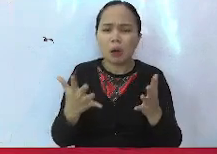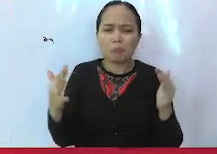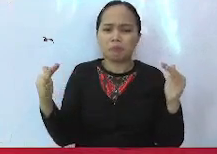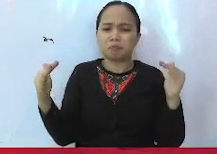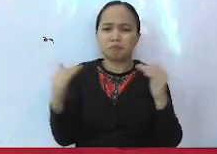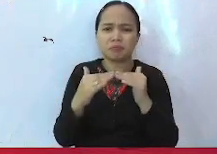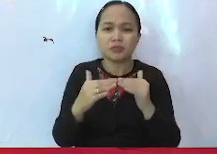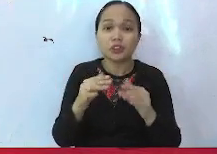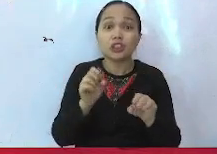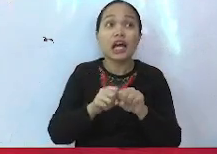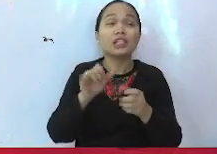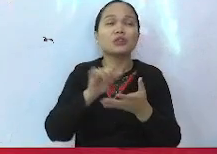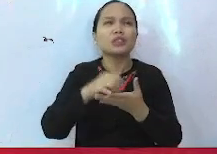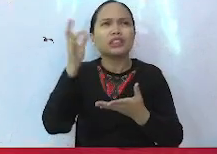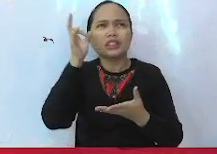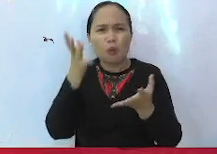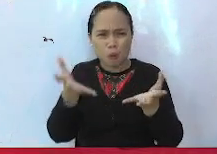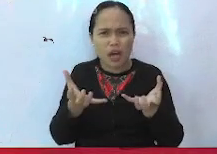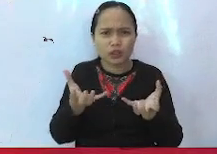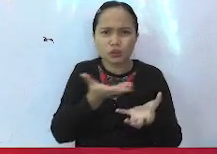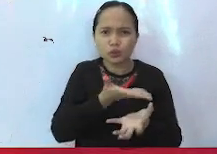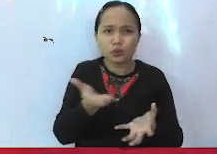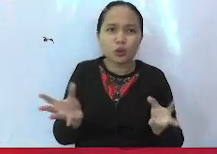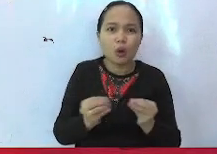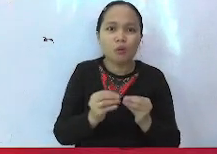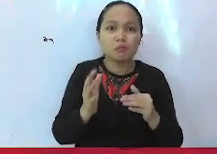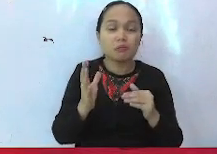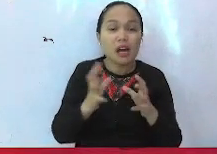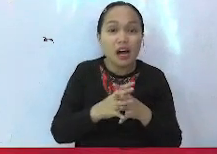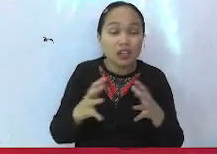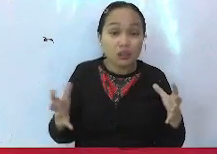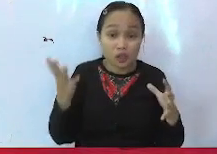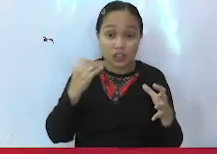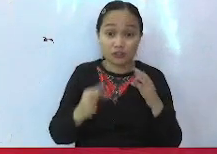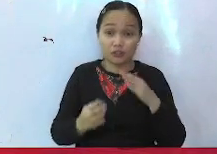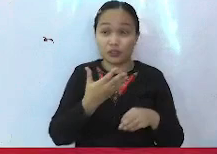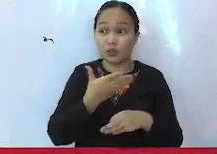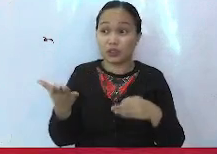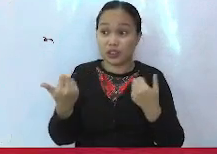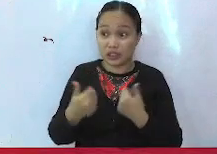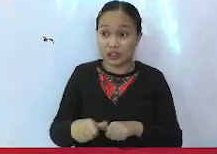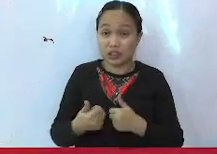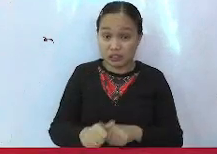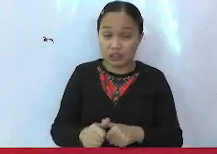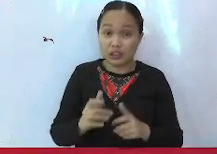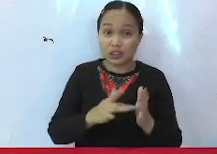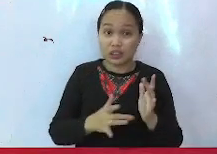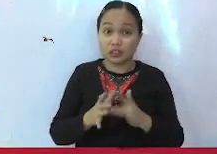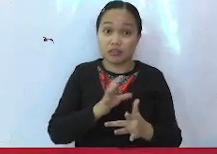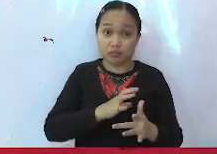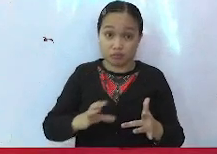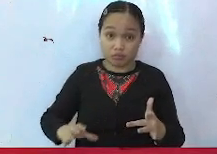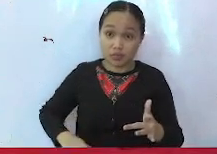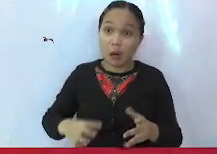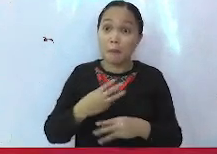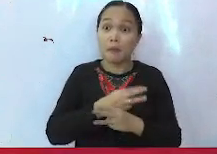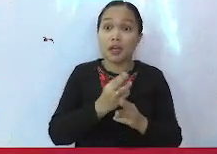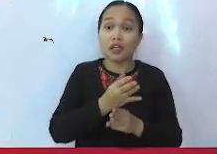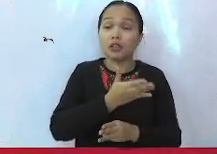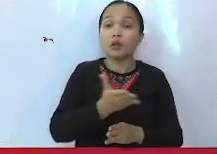young people so much. Because if you just decide to follow Jesus Christ and allow him to make you a fisher of men, all